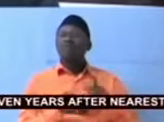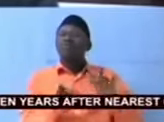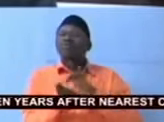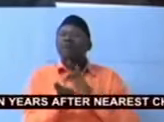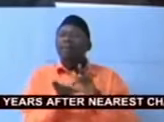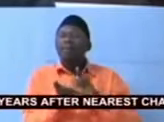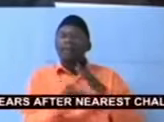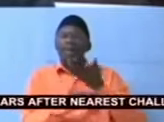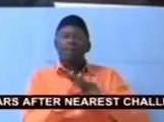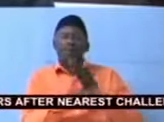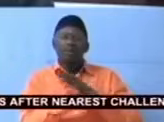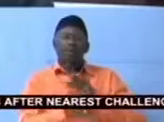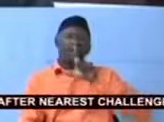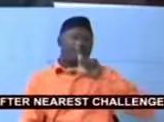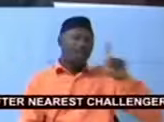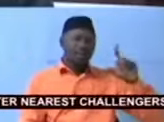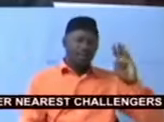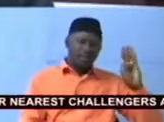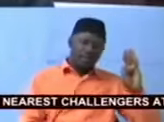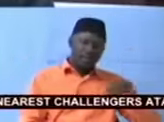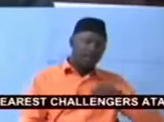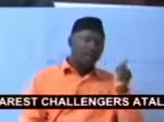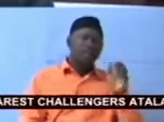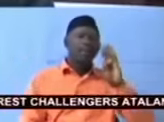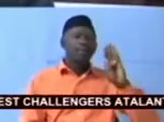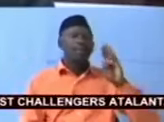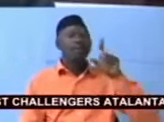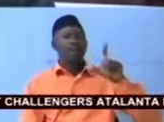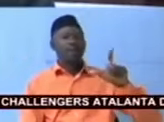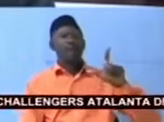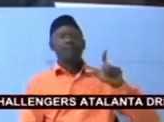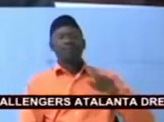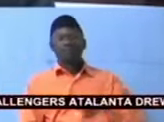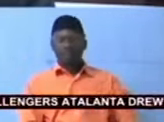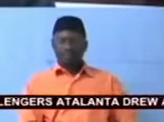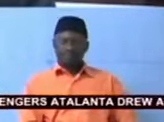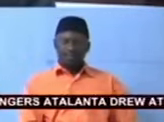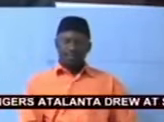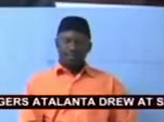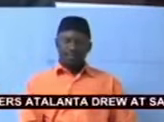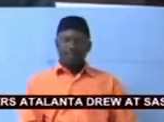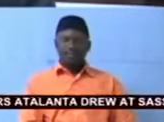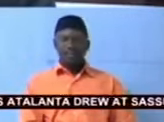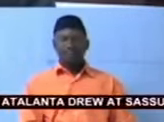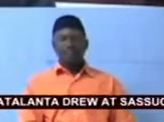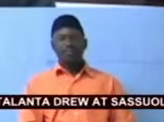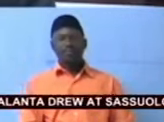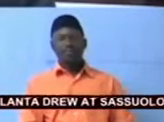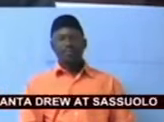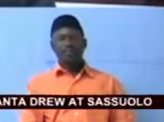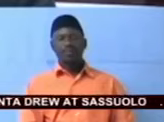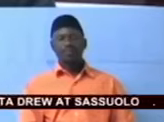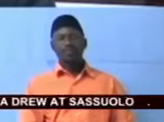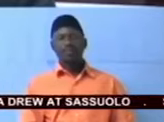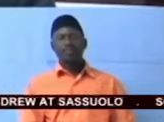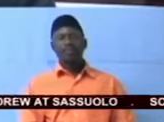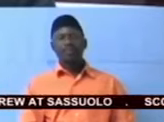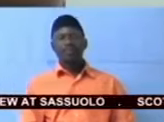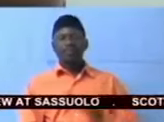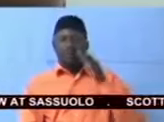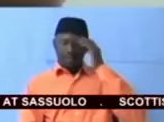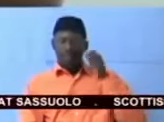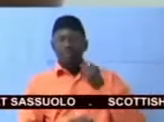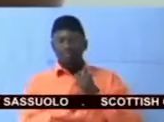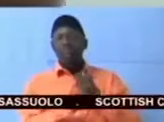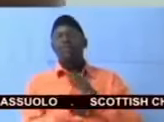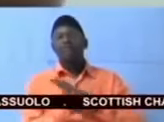the LLB and the BL. Ndax amon na gap diganté bo xamné nek na diganté LLB ak BL bi. Thank you for that